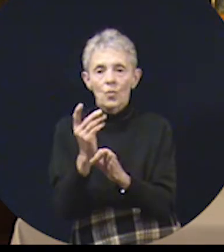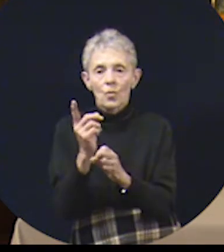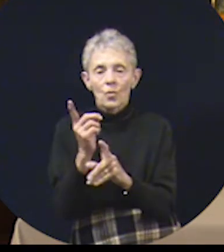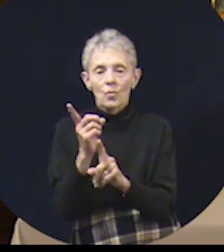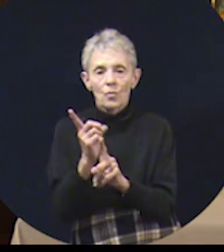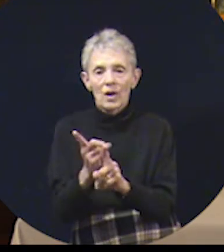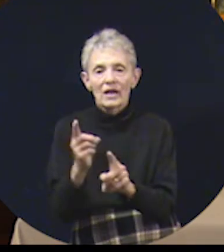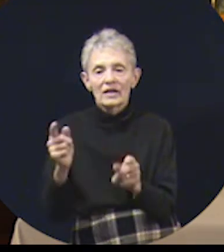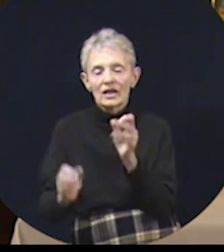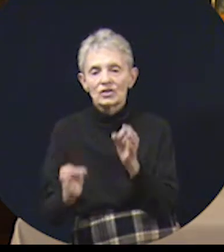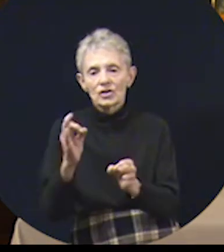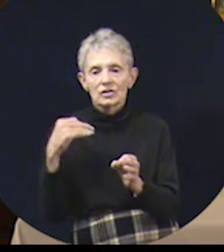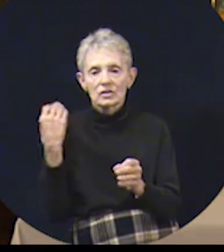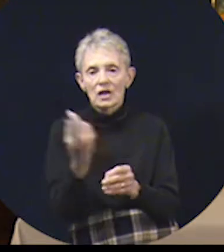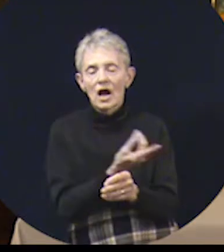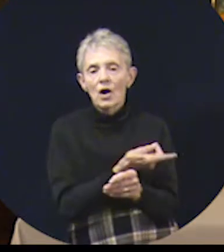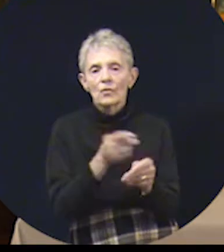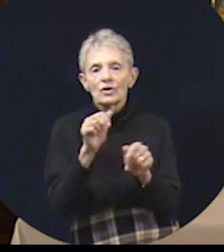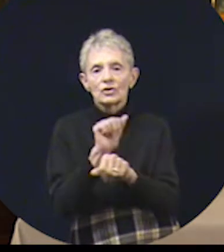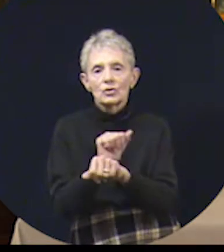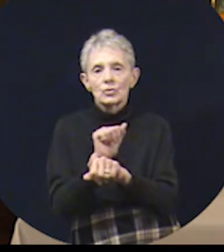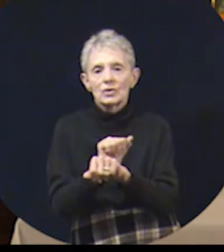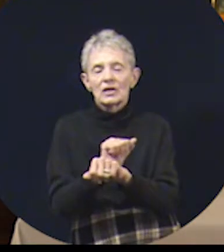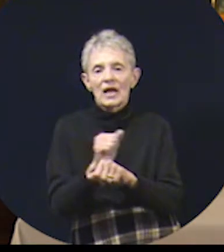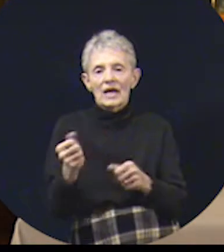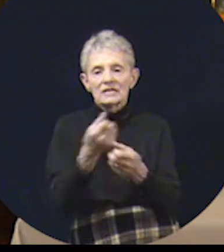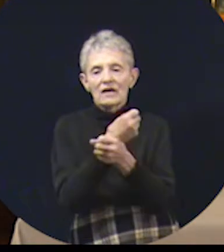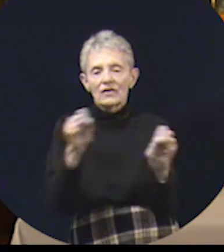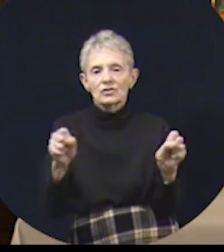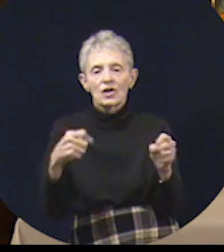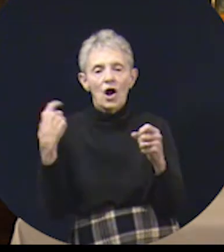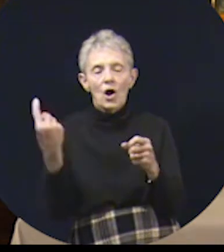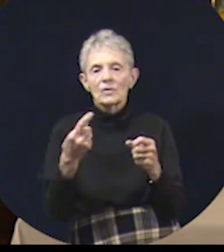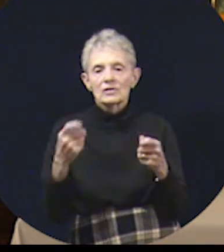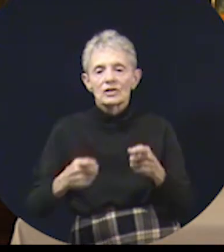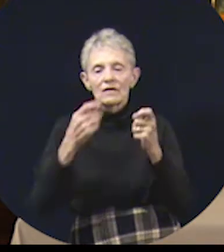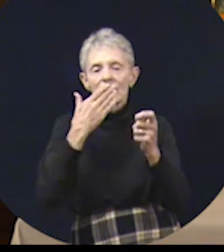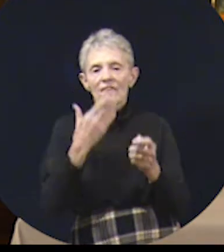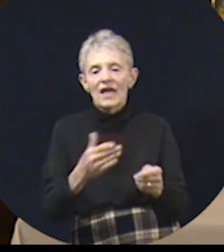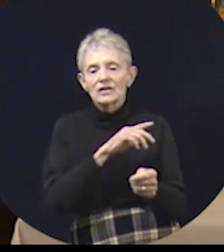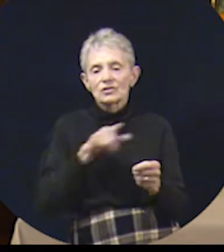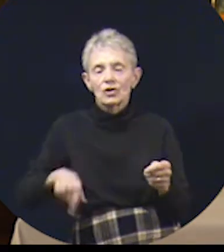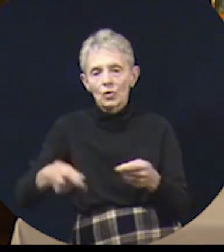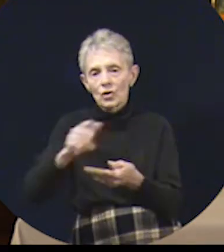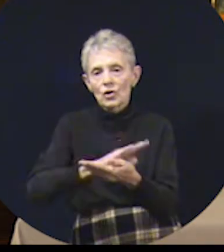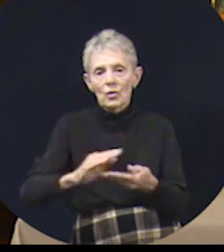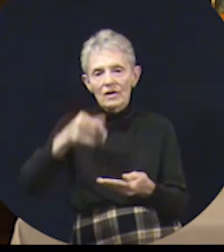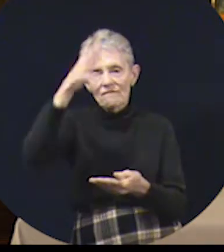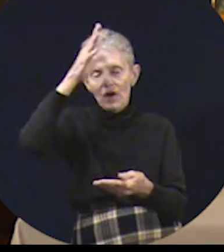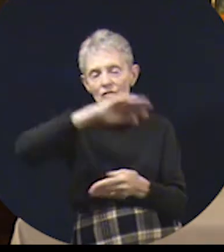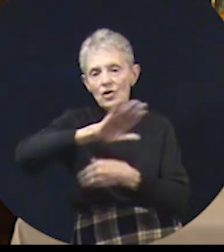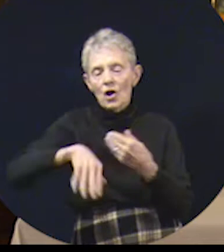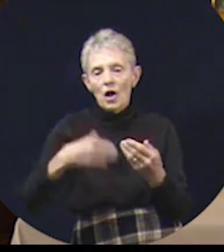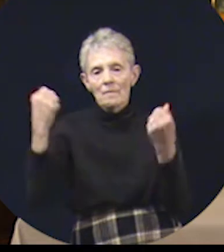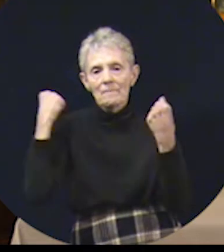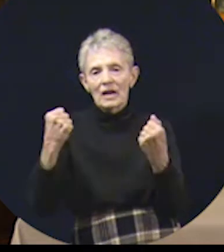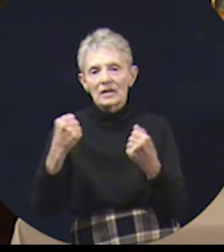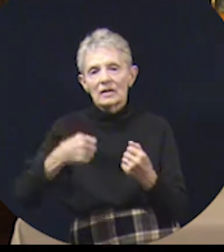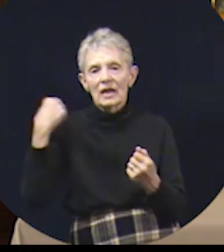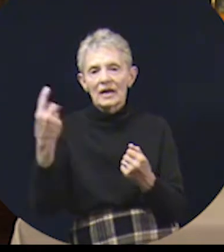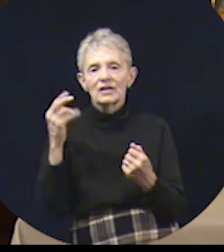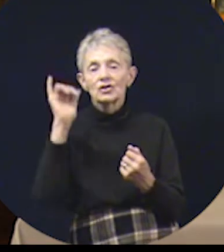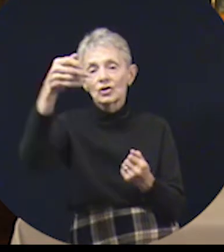our salvation, always and everywhere to give you thanks, Lord, Holy Father, Almighty and Eternal